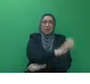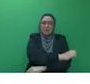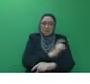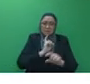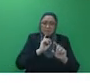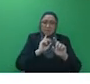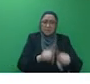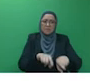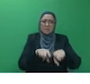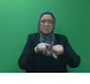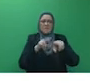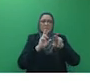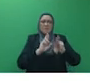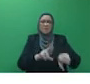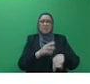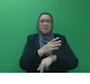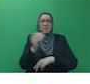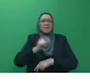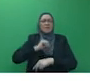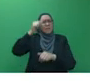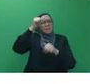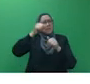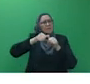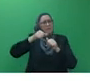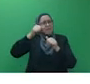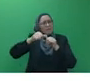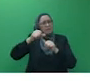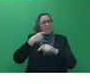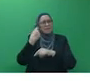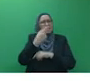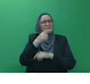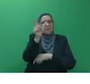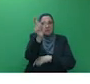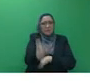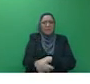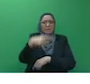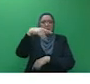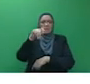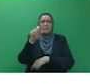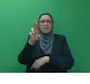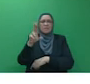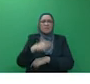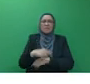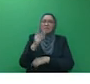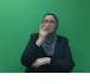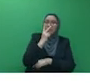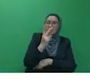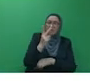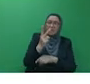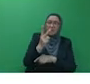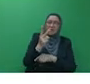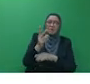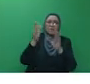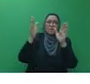this this guy russell peters he looks at the audience out there and he sees somebody fidgeting somewhere